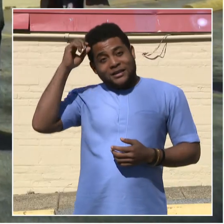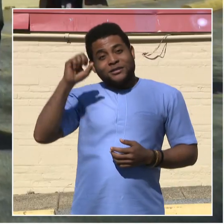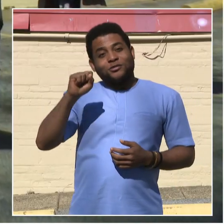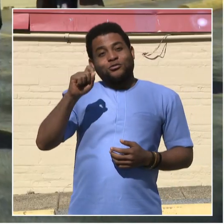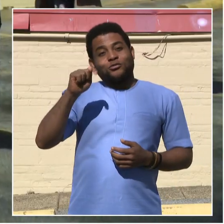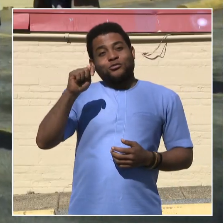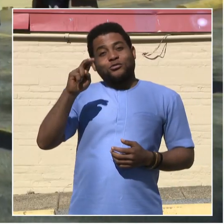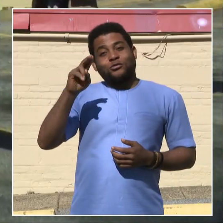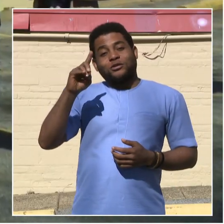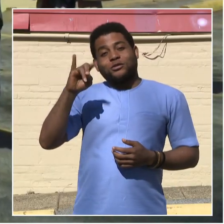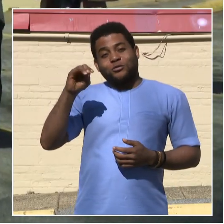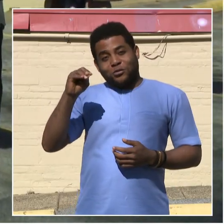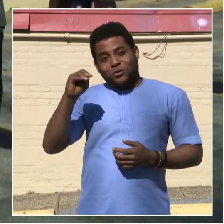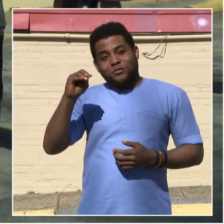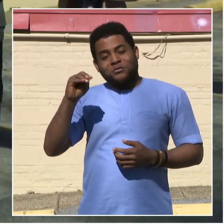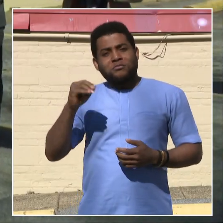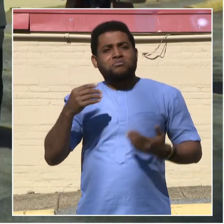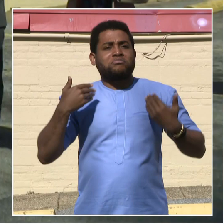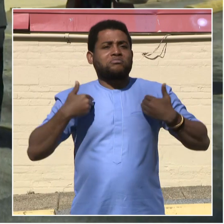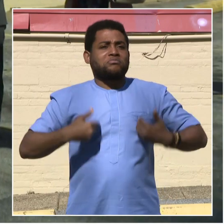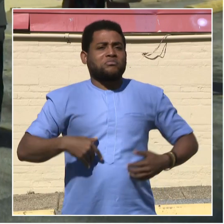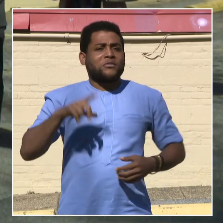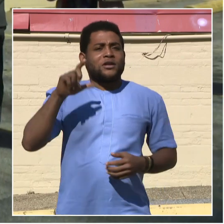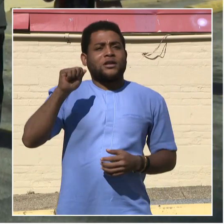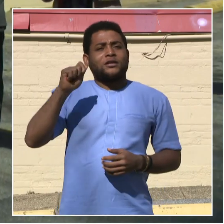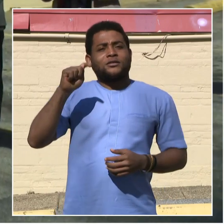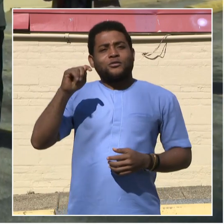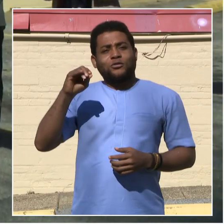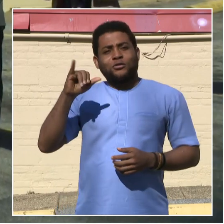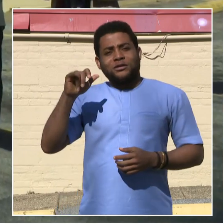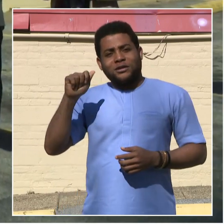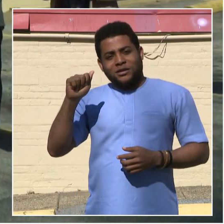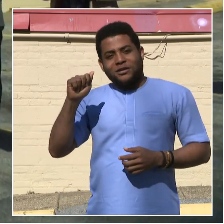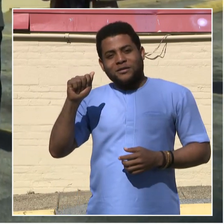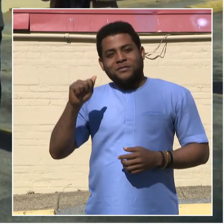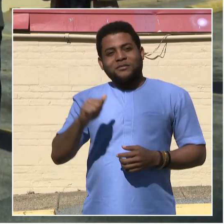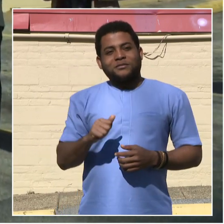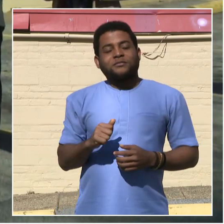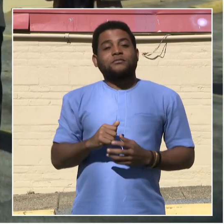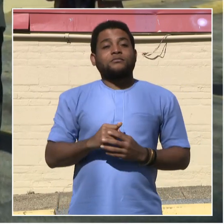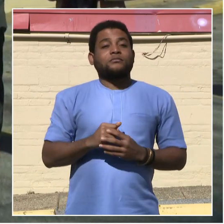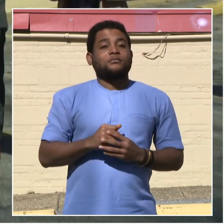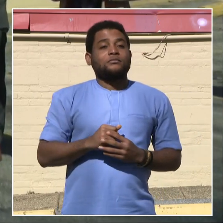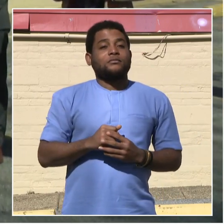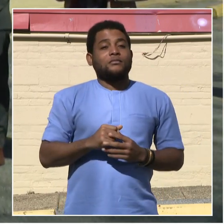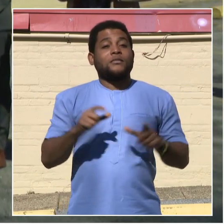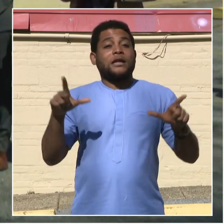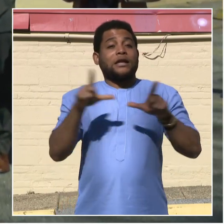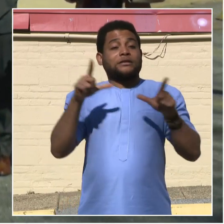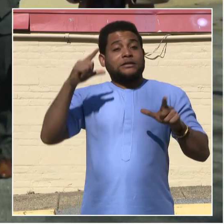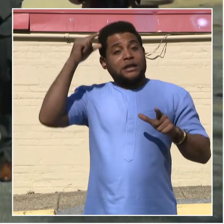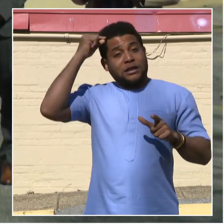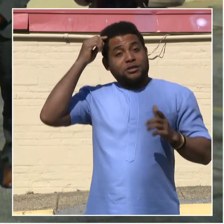I am Latoya Lyles Walker, a licensed cosmetologist and a DC native.